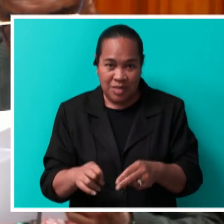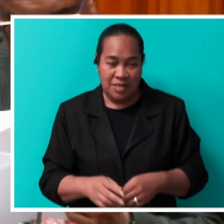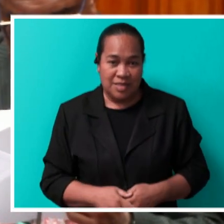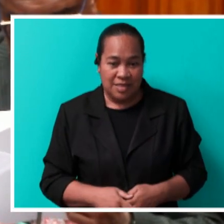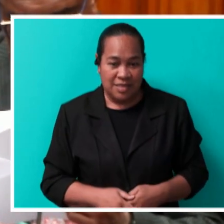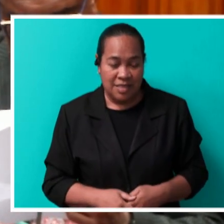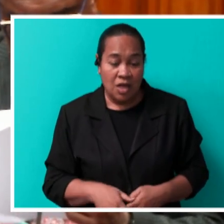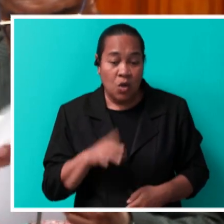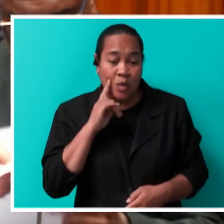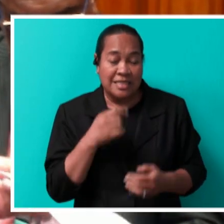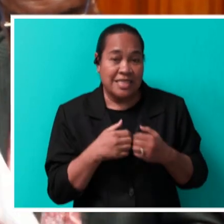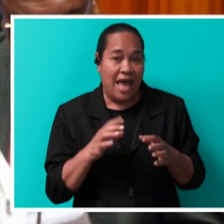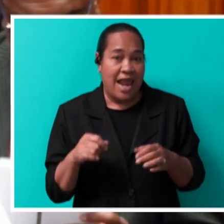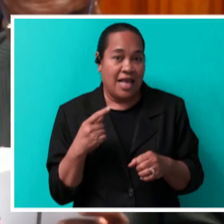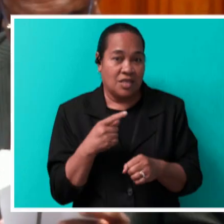starting next week.